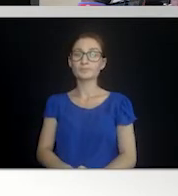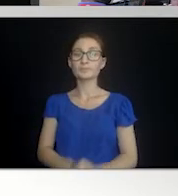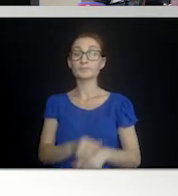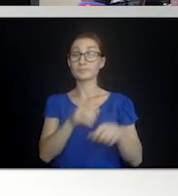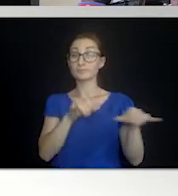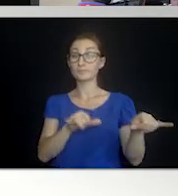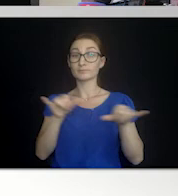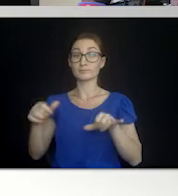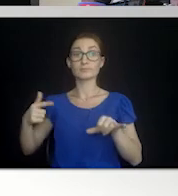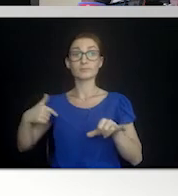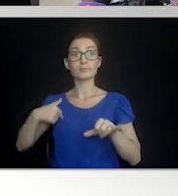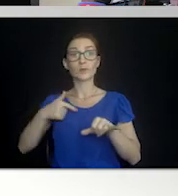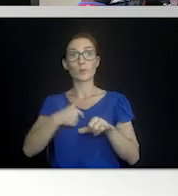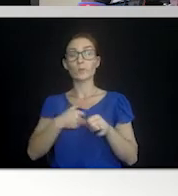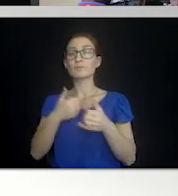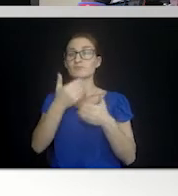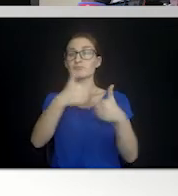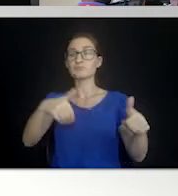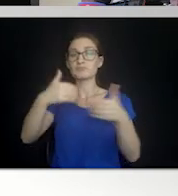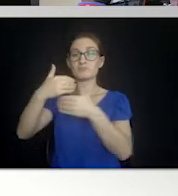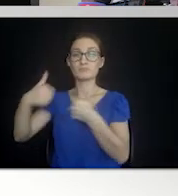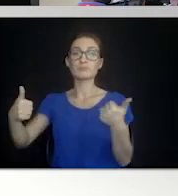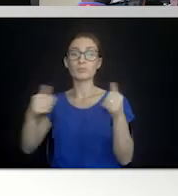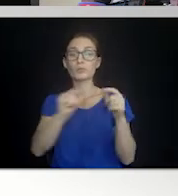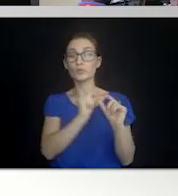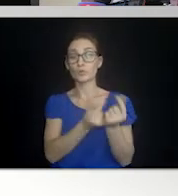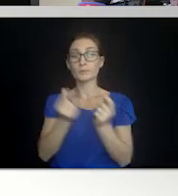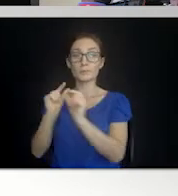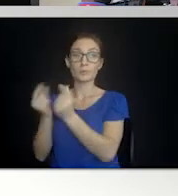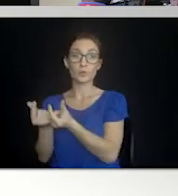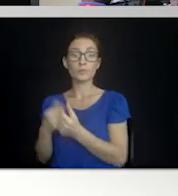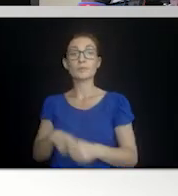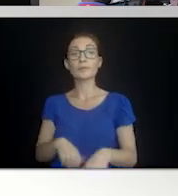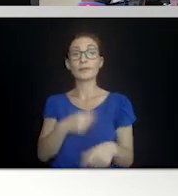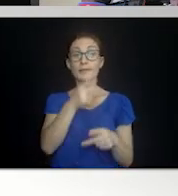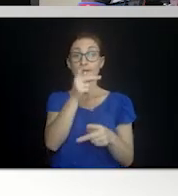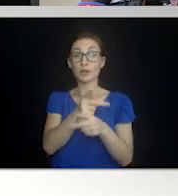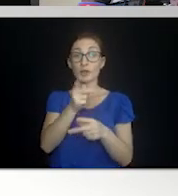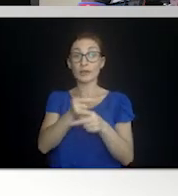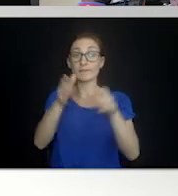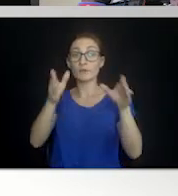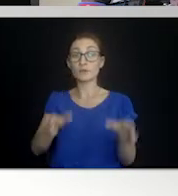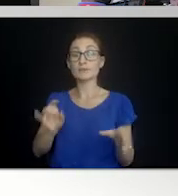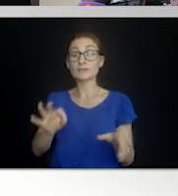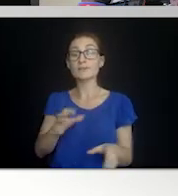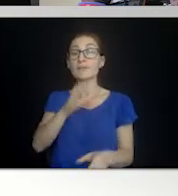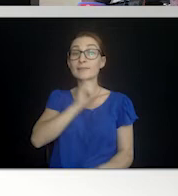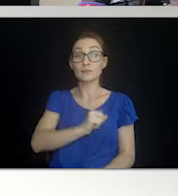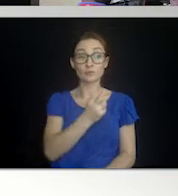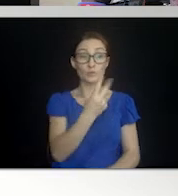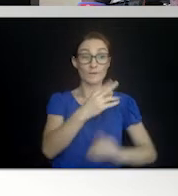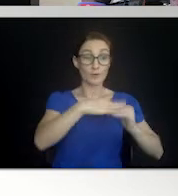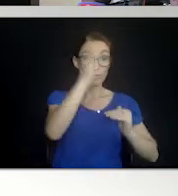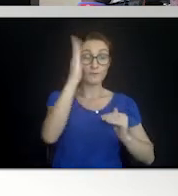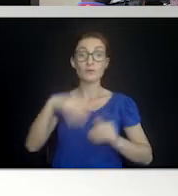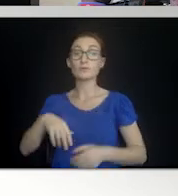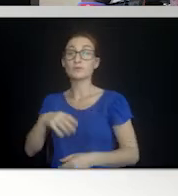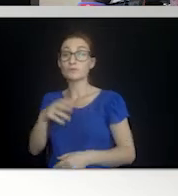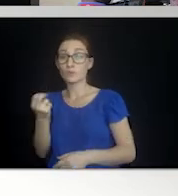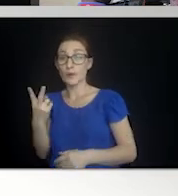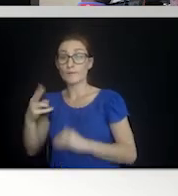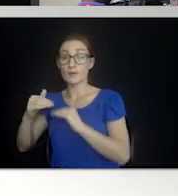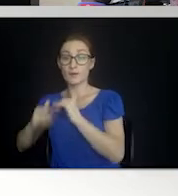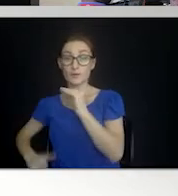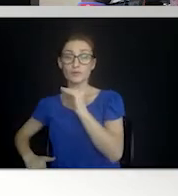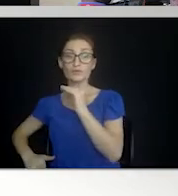lot of workshops where we break them into two groups. We split the two groups into caregivers of children under 12 and caregivers of children 12 and over.